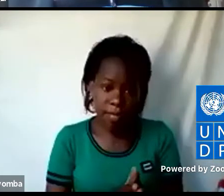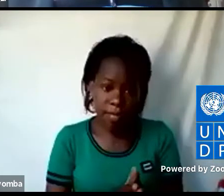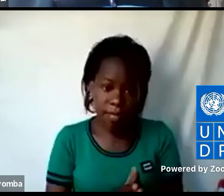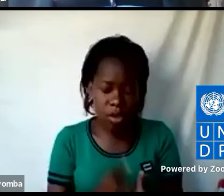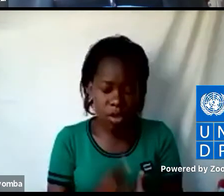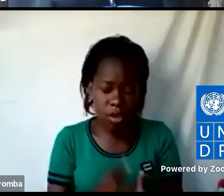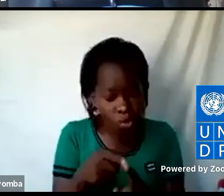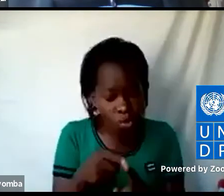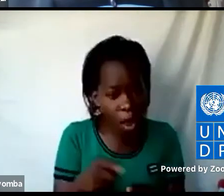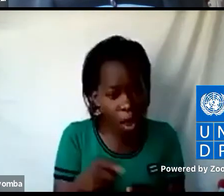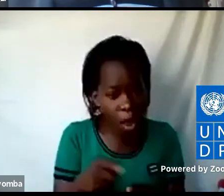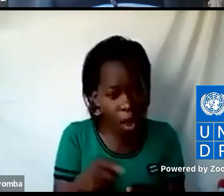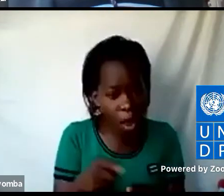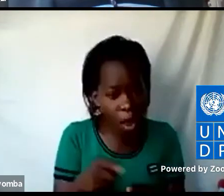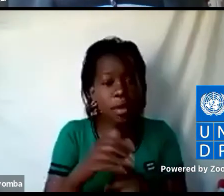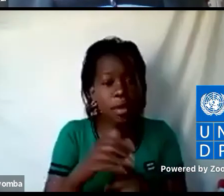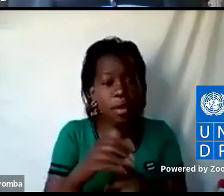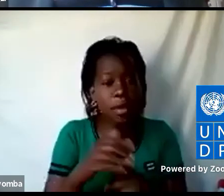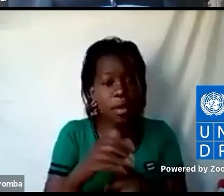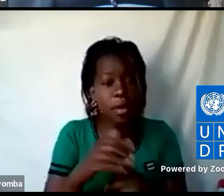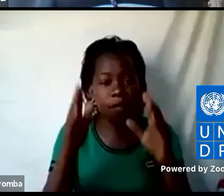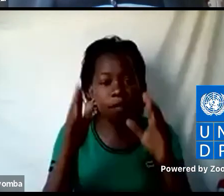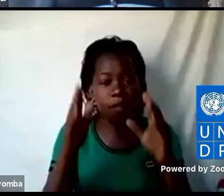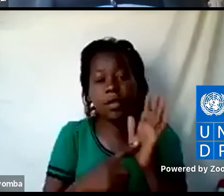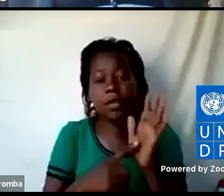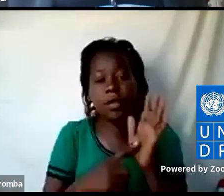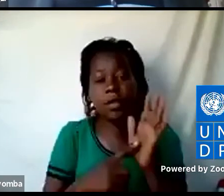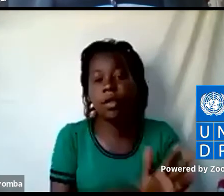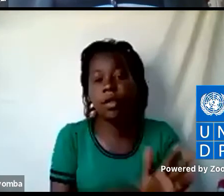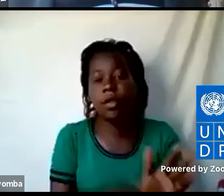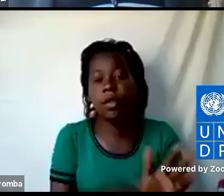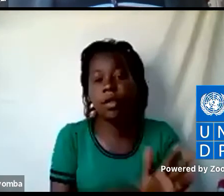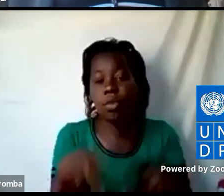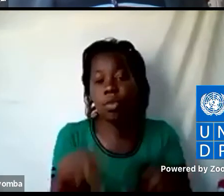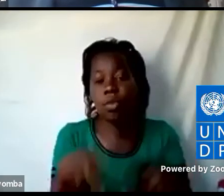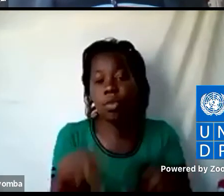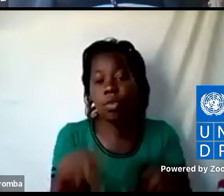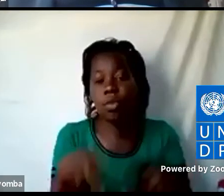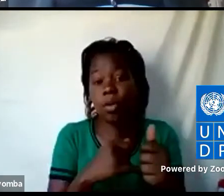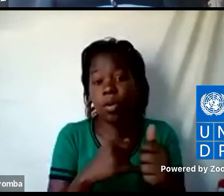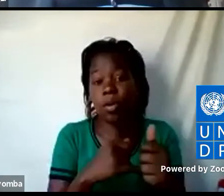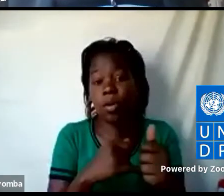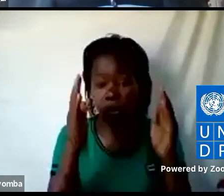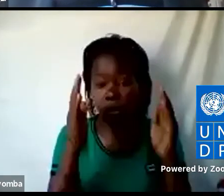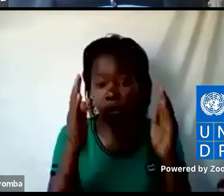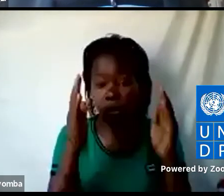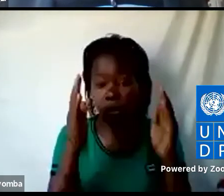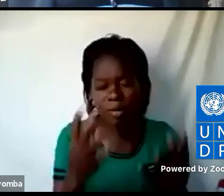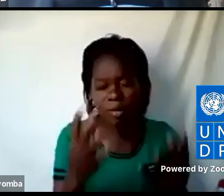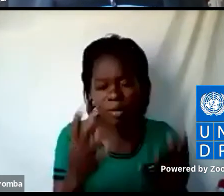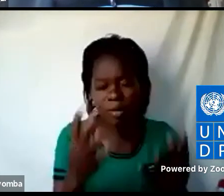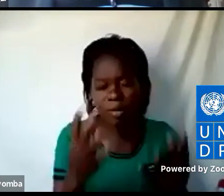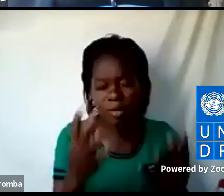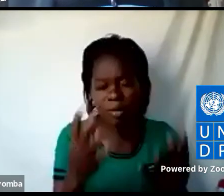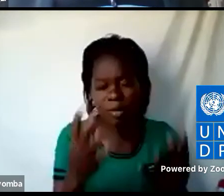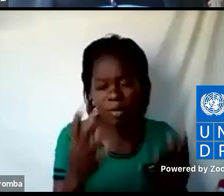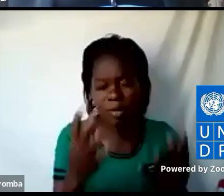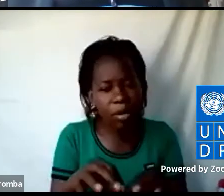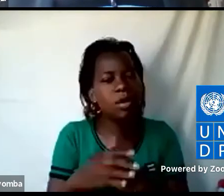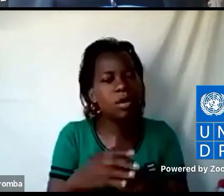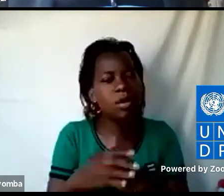example of two kinds of employees who are in urgent need within manufacturers. One is industrial